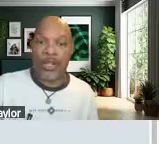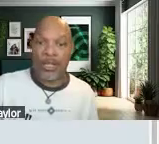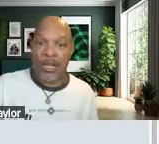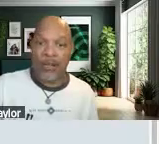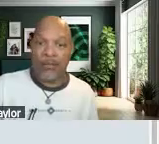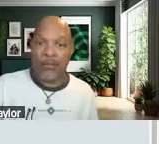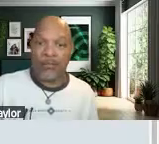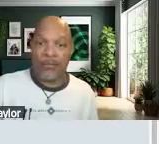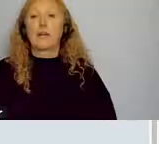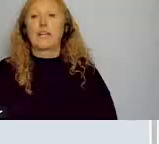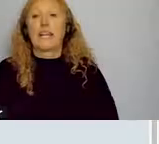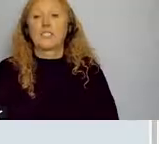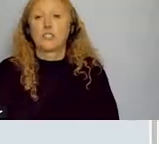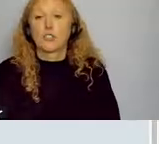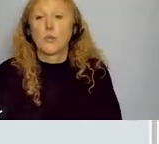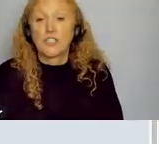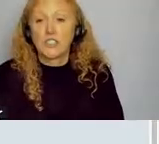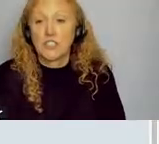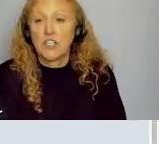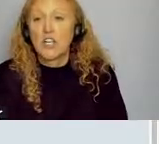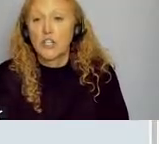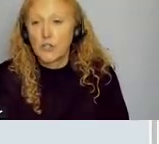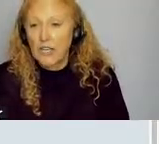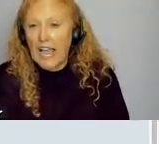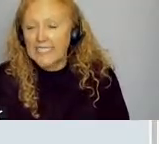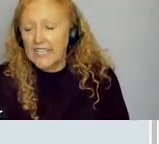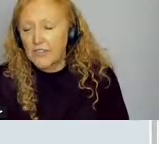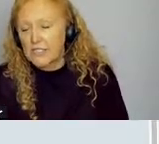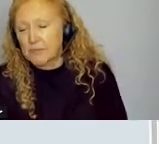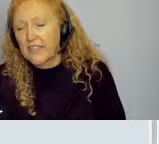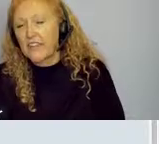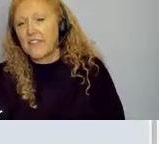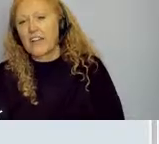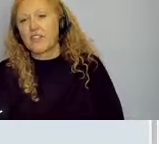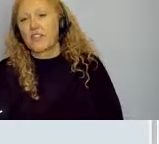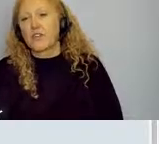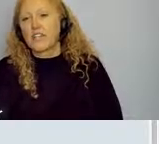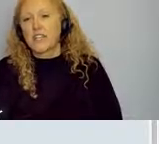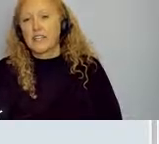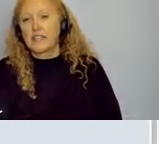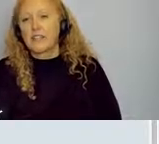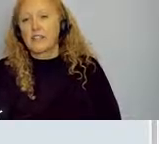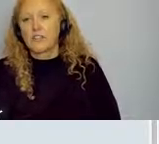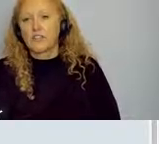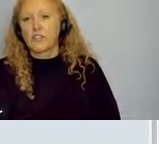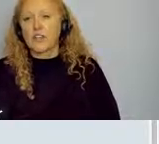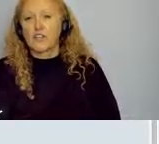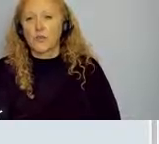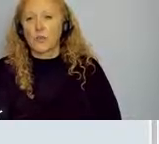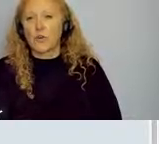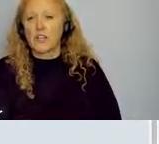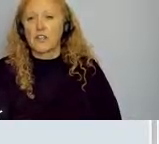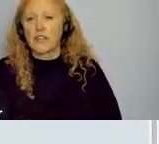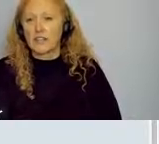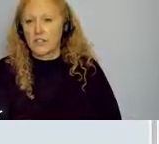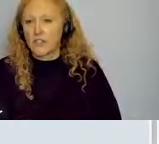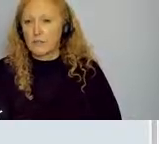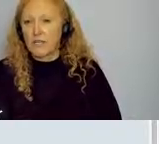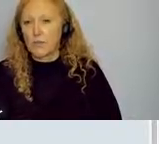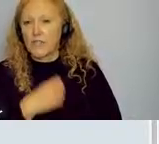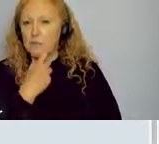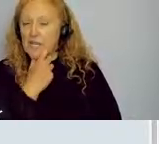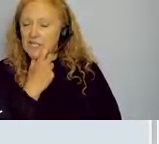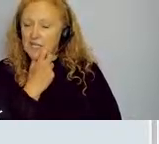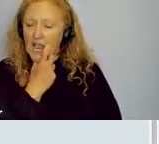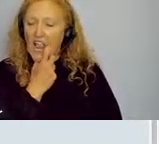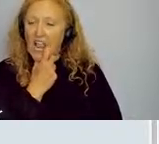information inside. Oh, I wanted to Oh. ask you a question. You ask that, explain that 5 and 3 again. Could you just, because the wording on that, could you explain